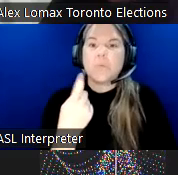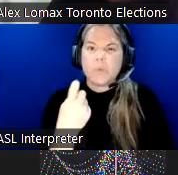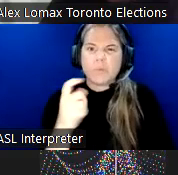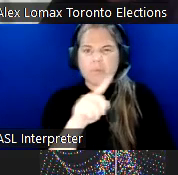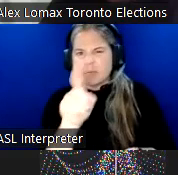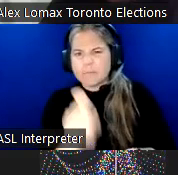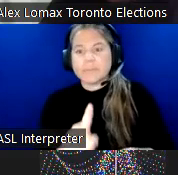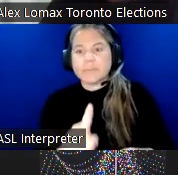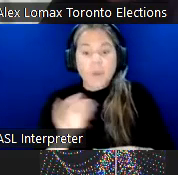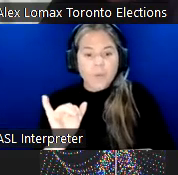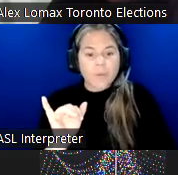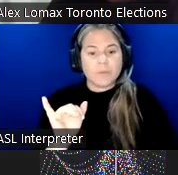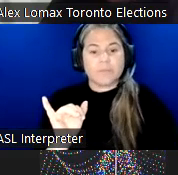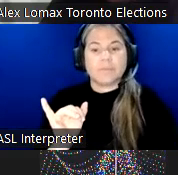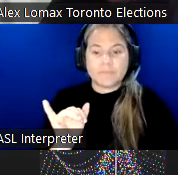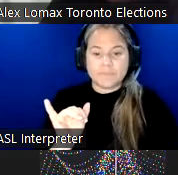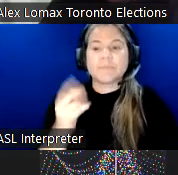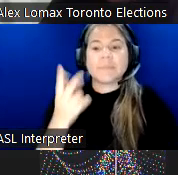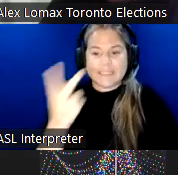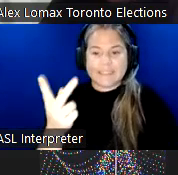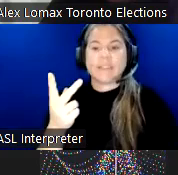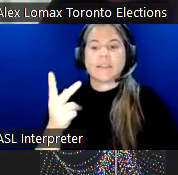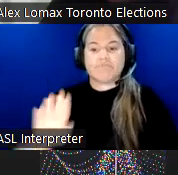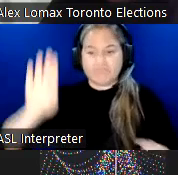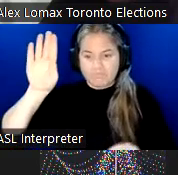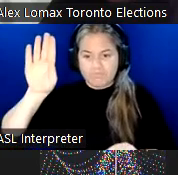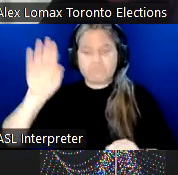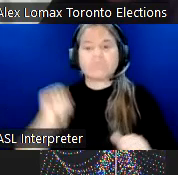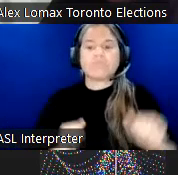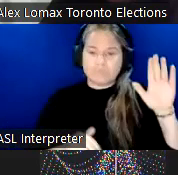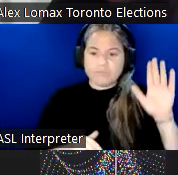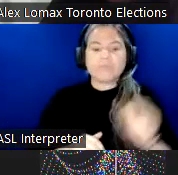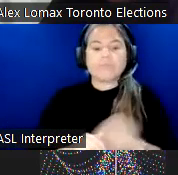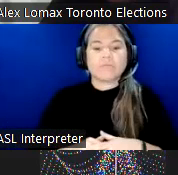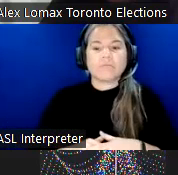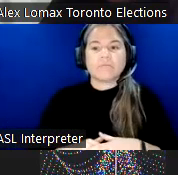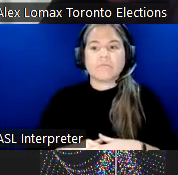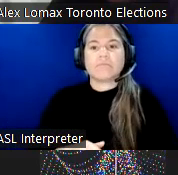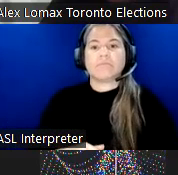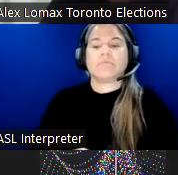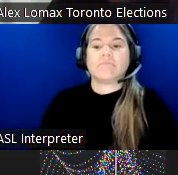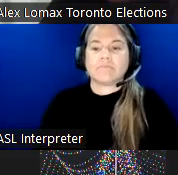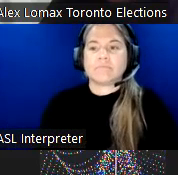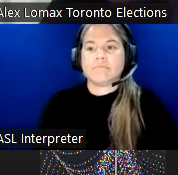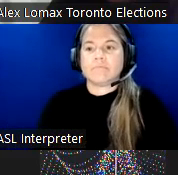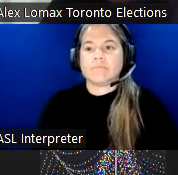know, we have Ishrat and then Rifat. Rifat, do you want to go first?